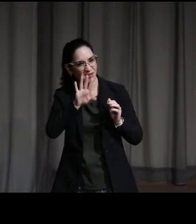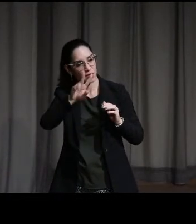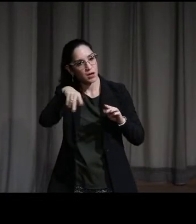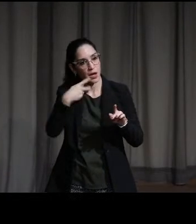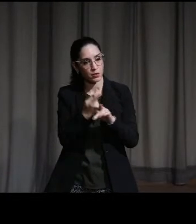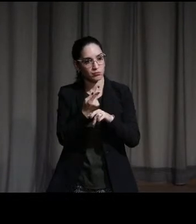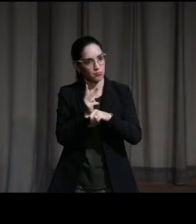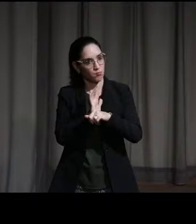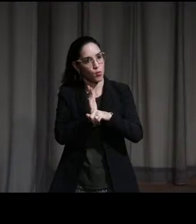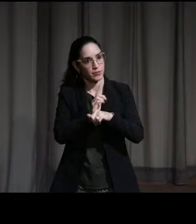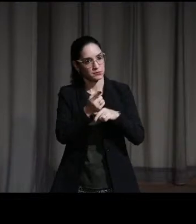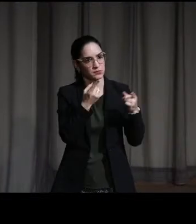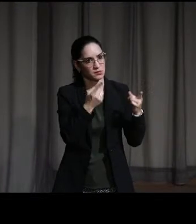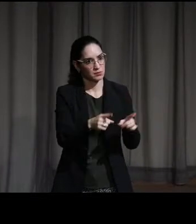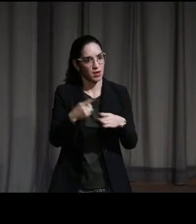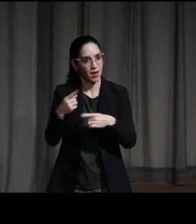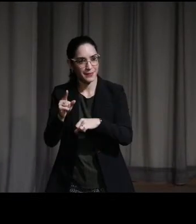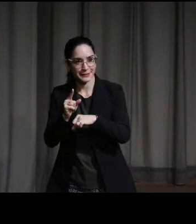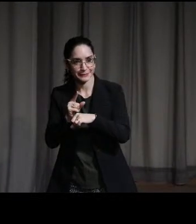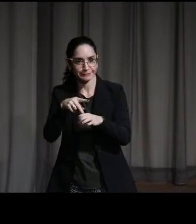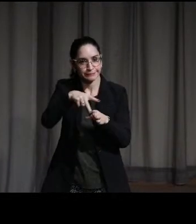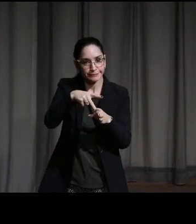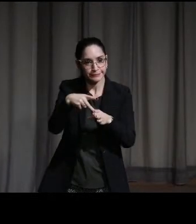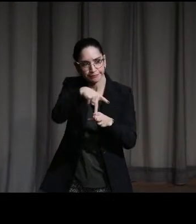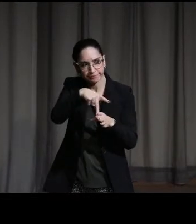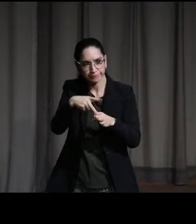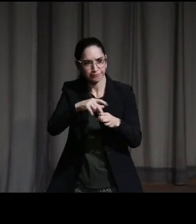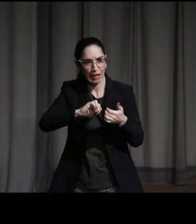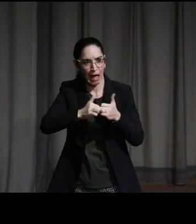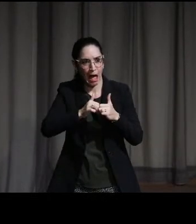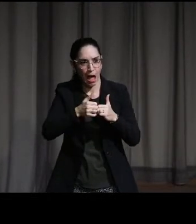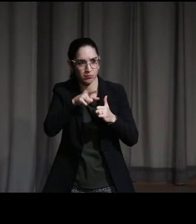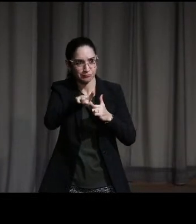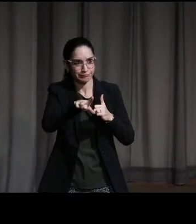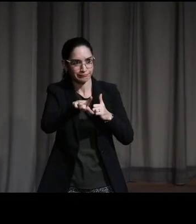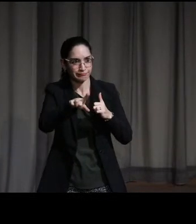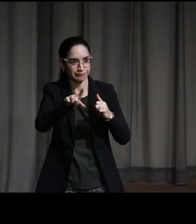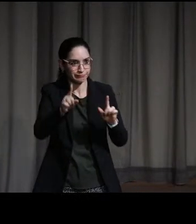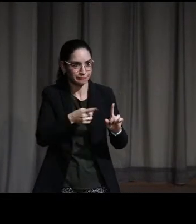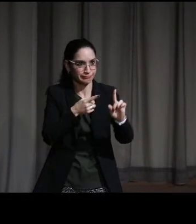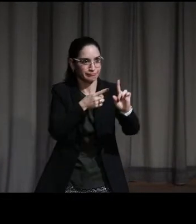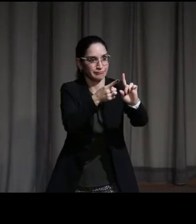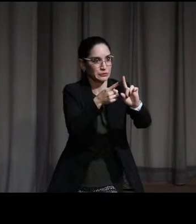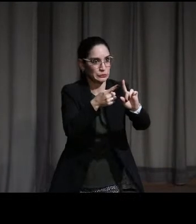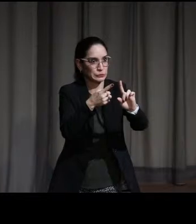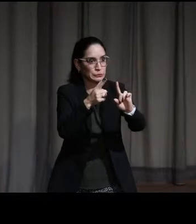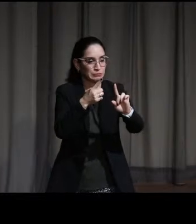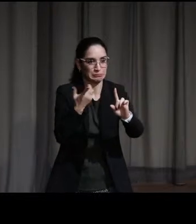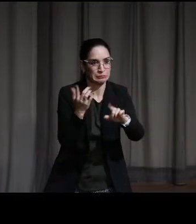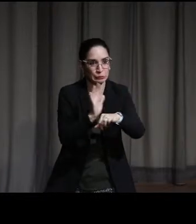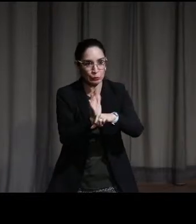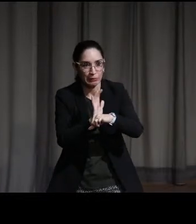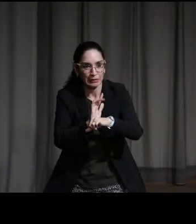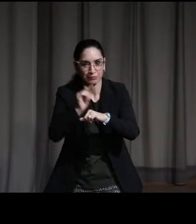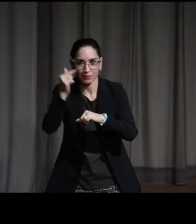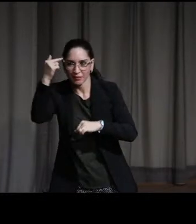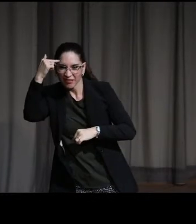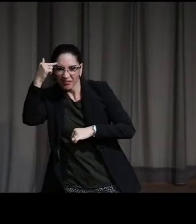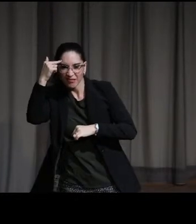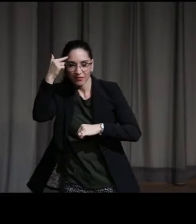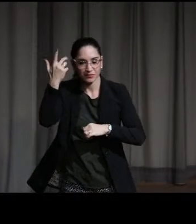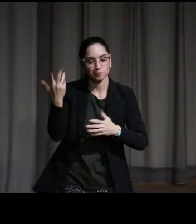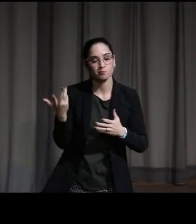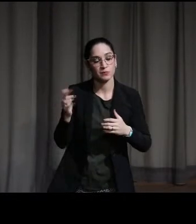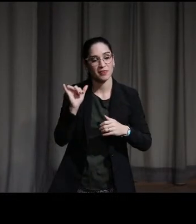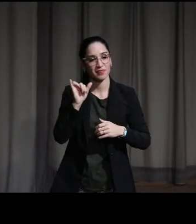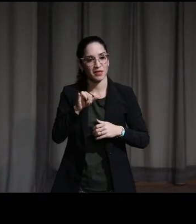did these get made? But I have to say, as the 60s is going on, those cultural politics are